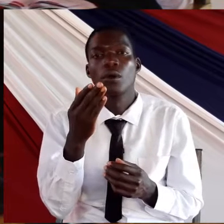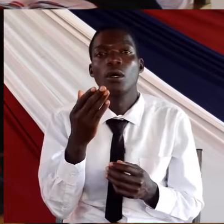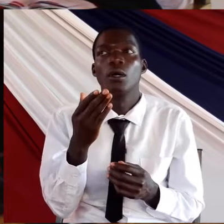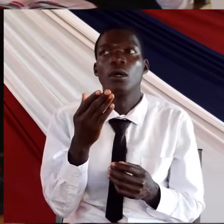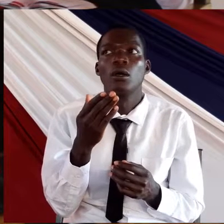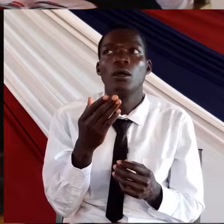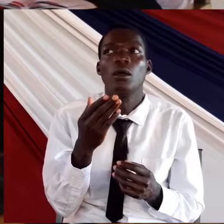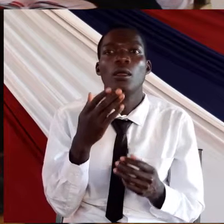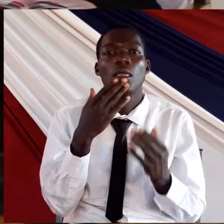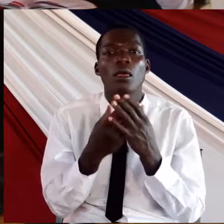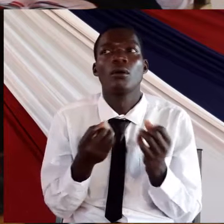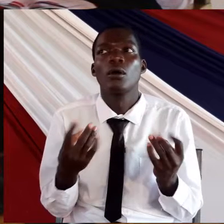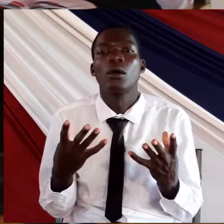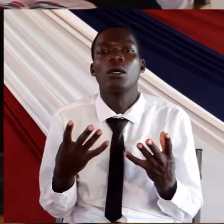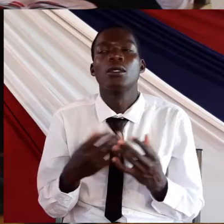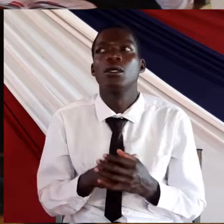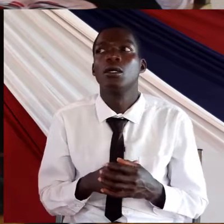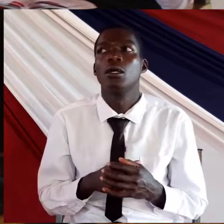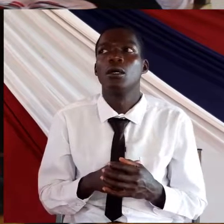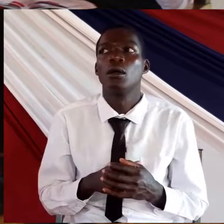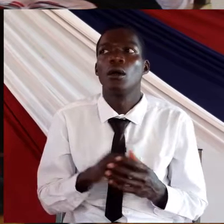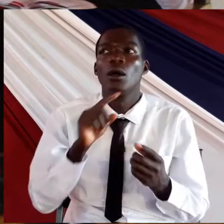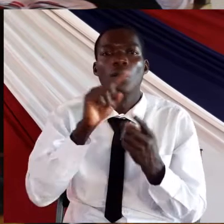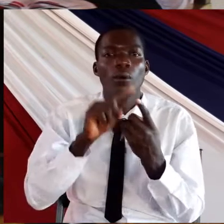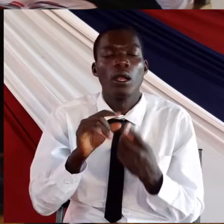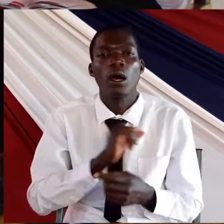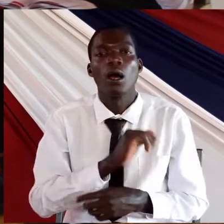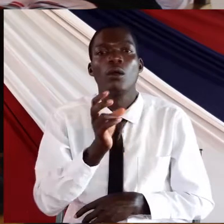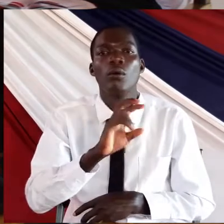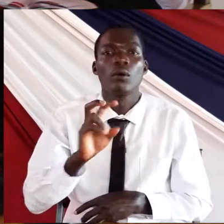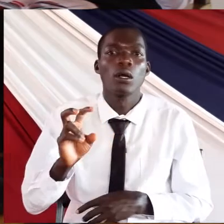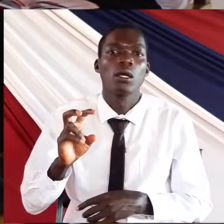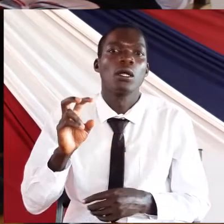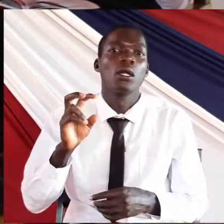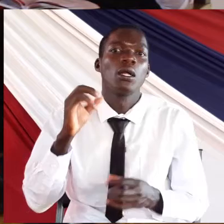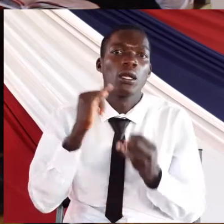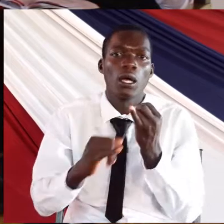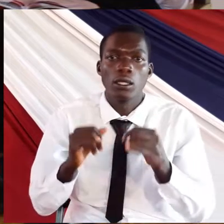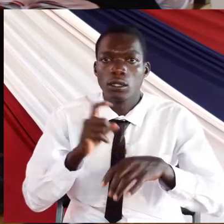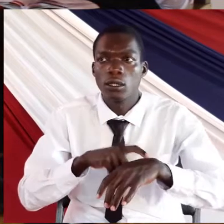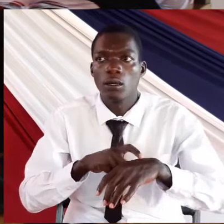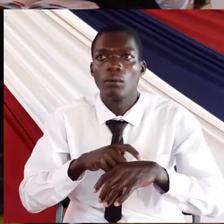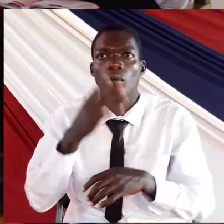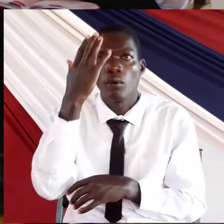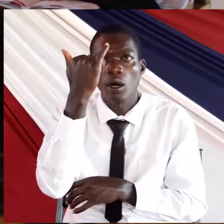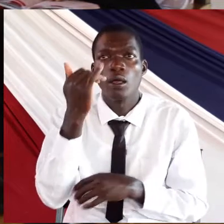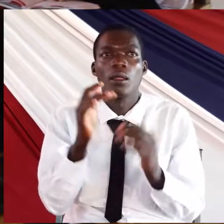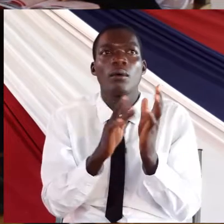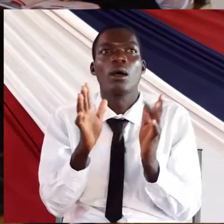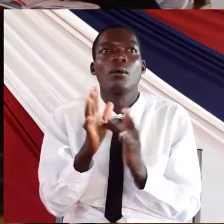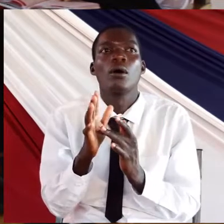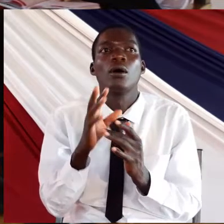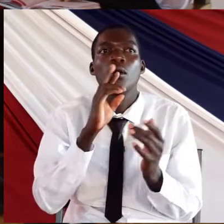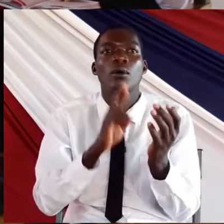that. Thank you very much. When I looked at this and I was asking myself, why would the Bible record